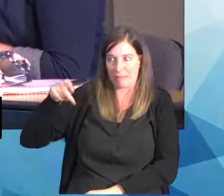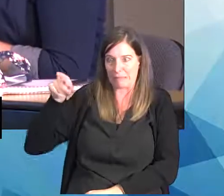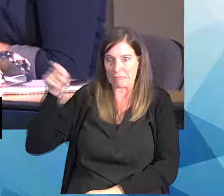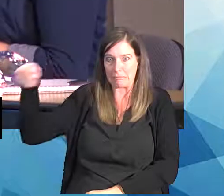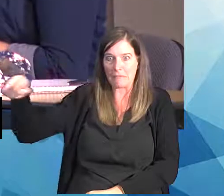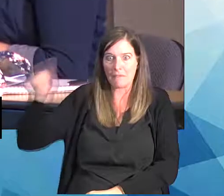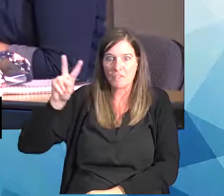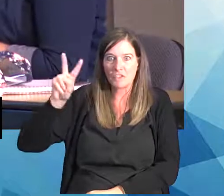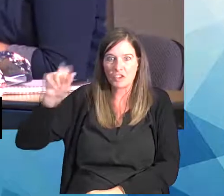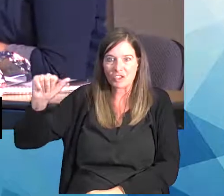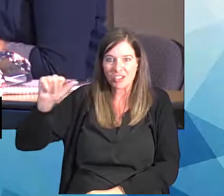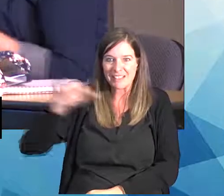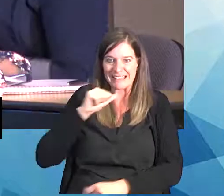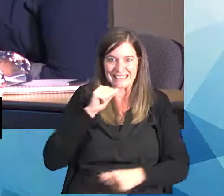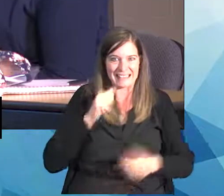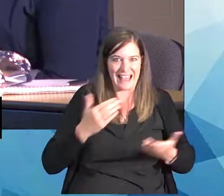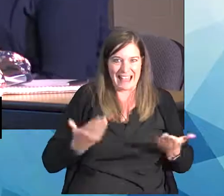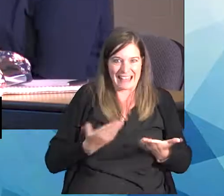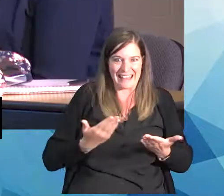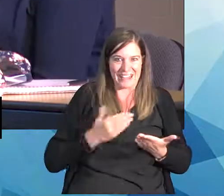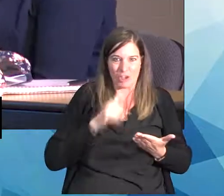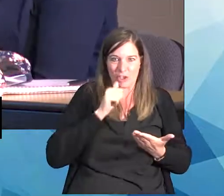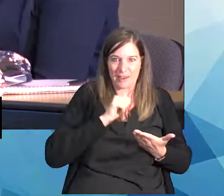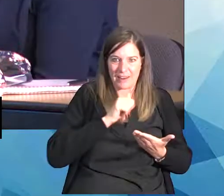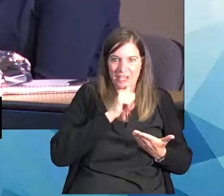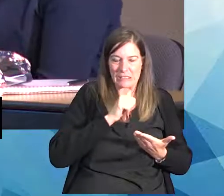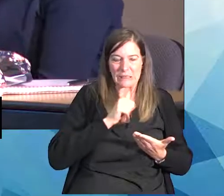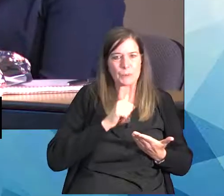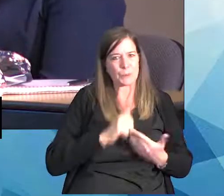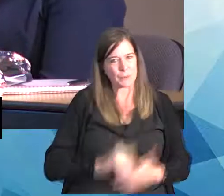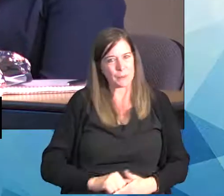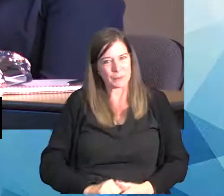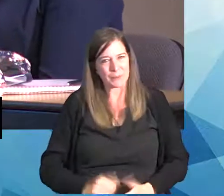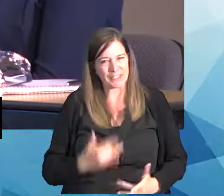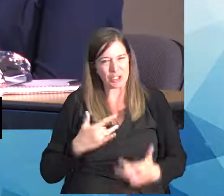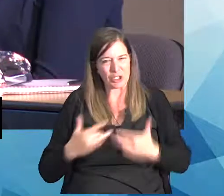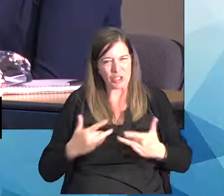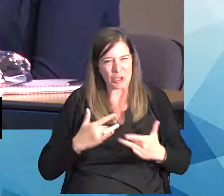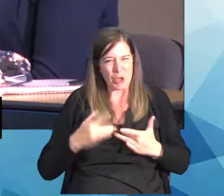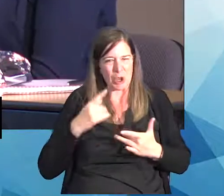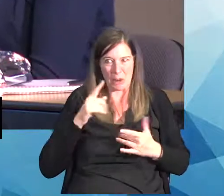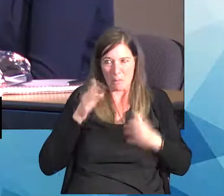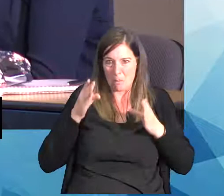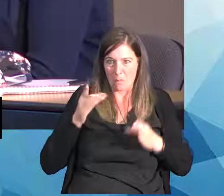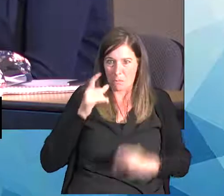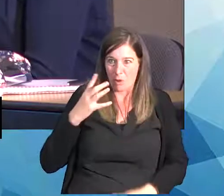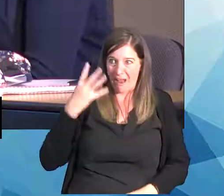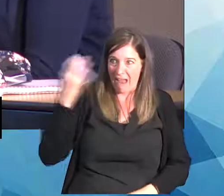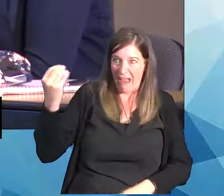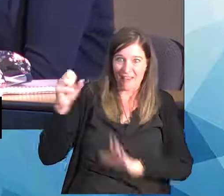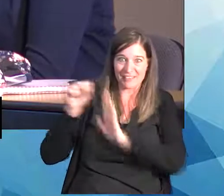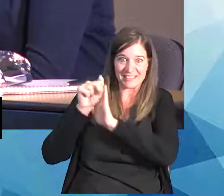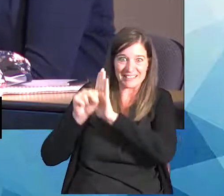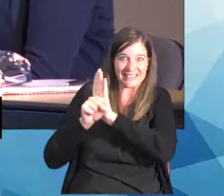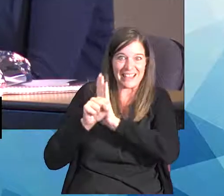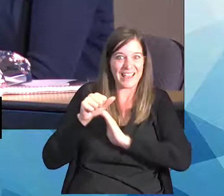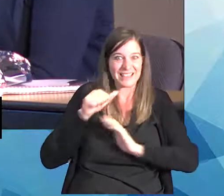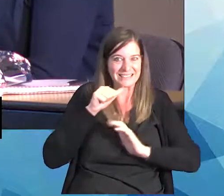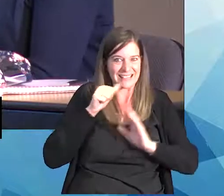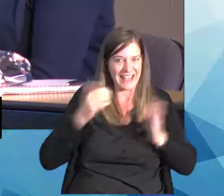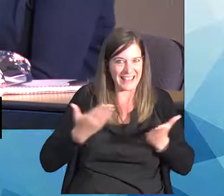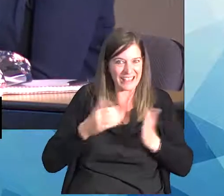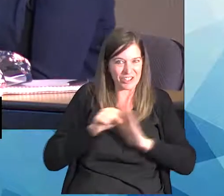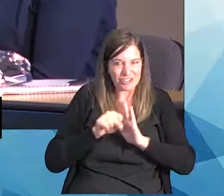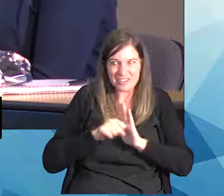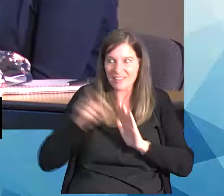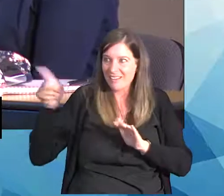From my perspective, I do have concerns over somebody that is completely out of state, that is not going to be in state, coming into